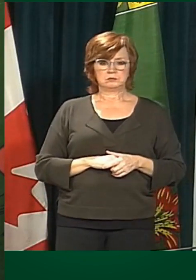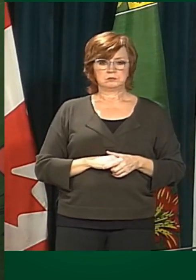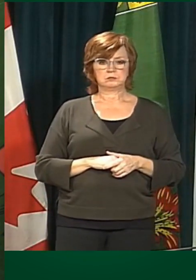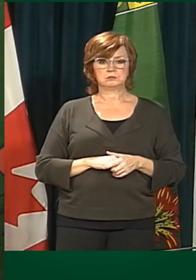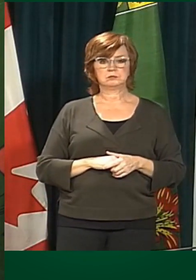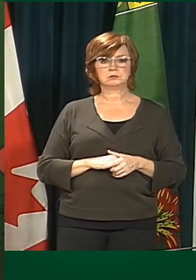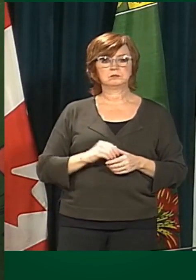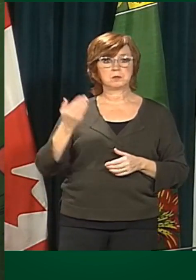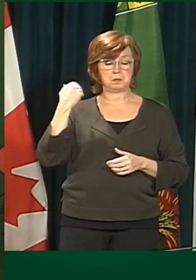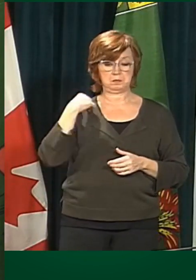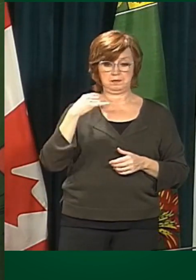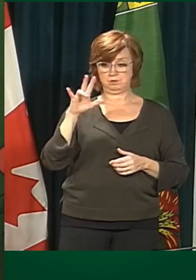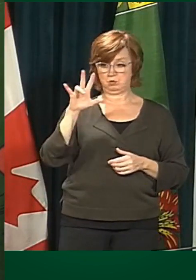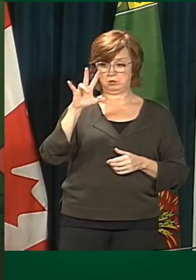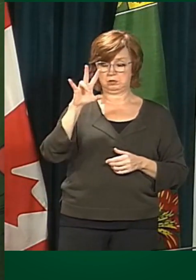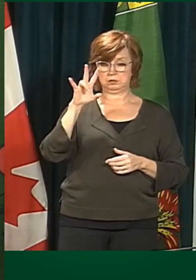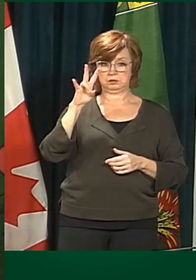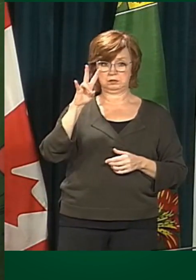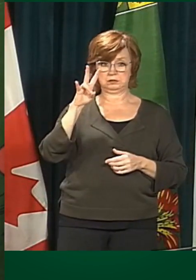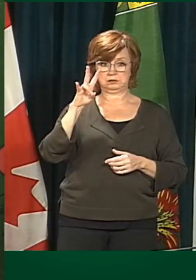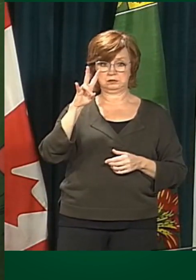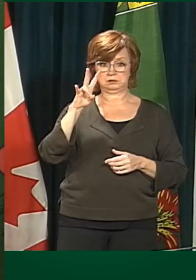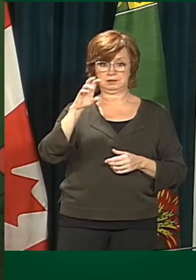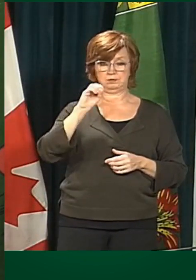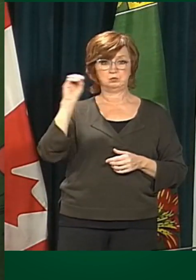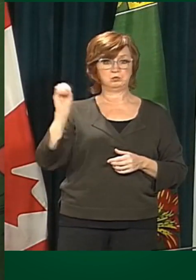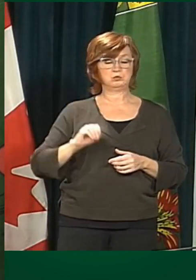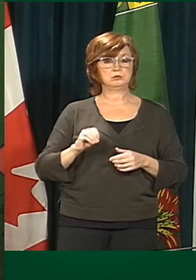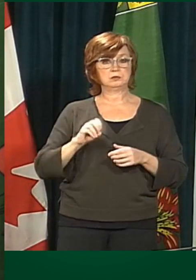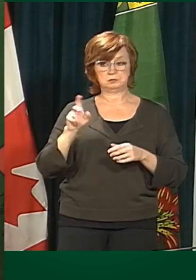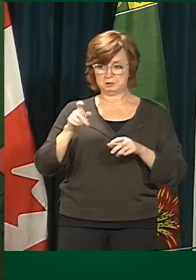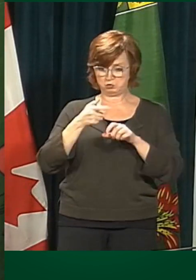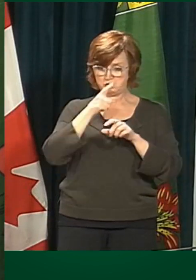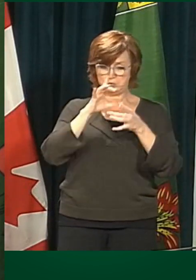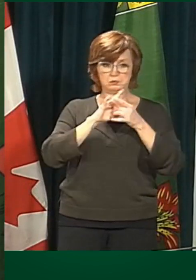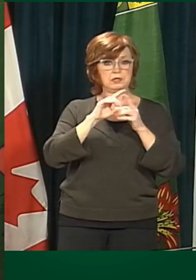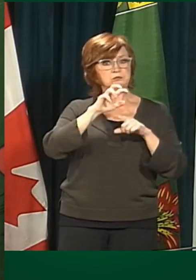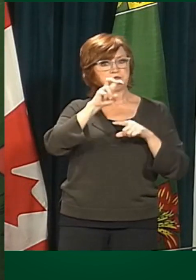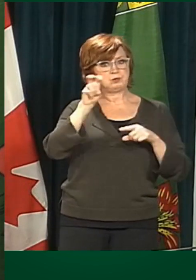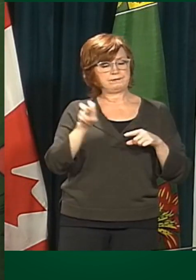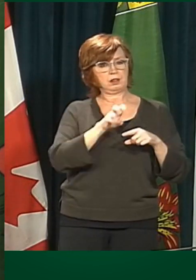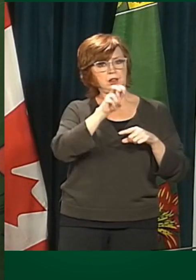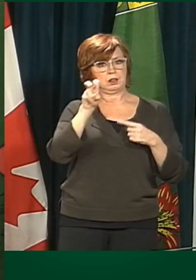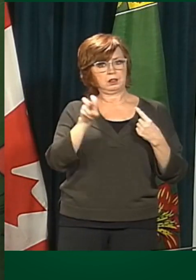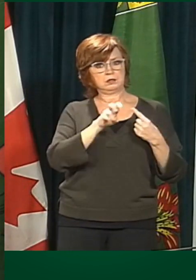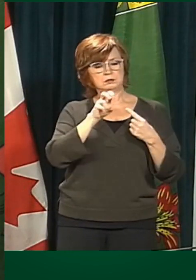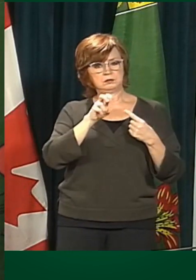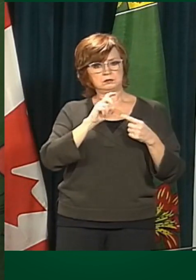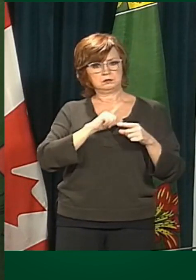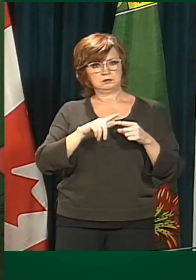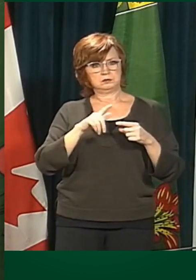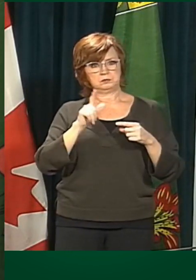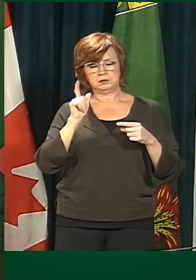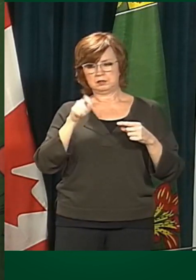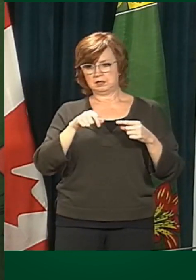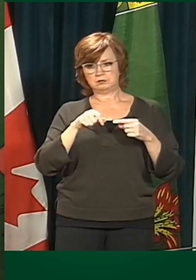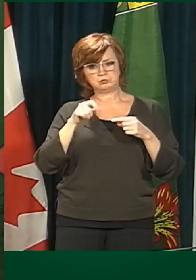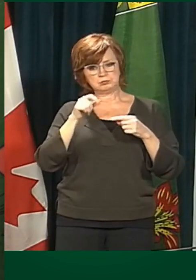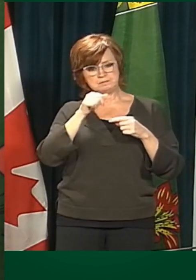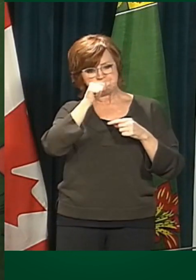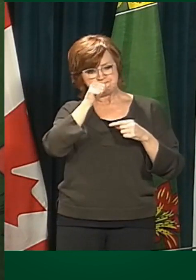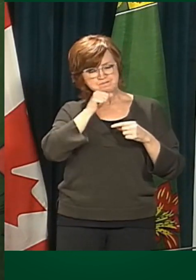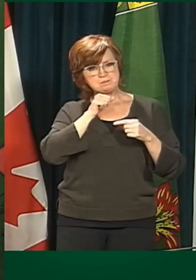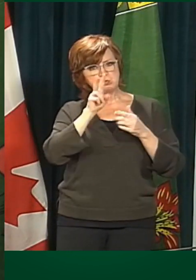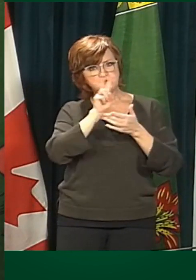world, you must stay home for 2 weeks. You can only take solitary walks, otherwise you must stay home at 2 weeks. And the reason we said that was